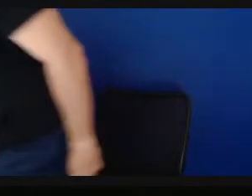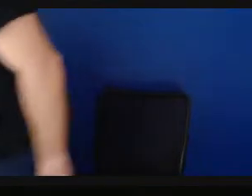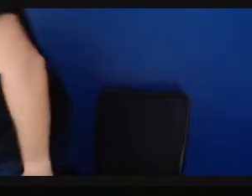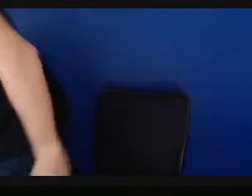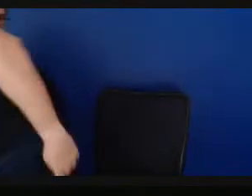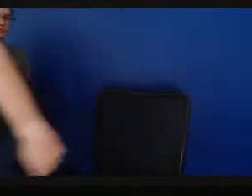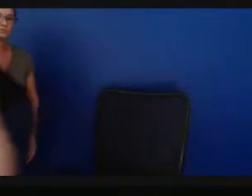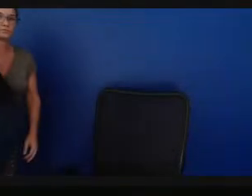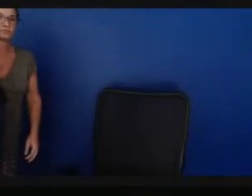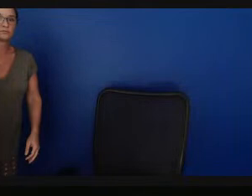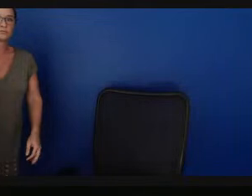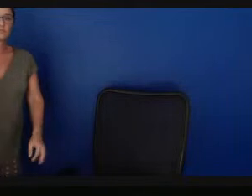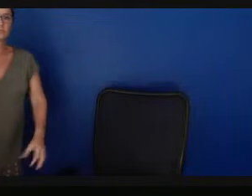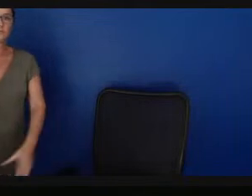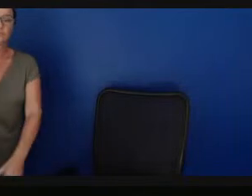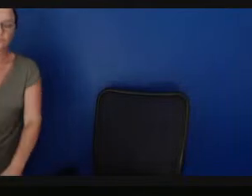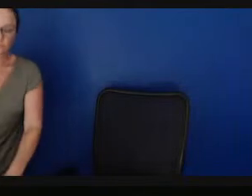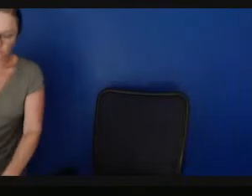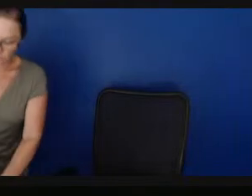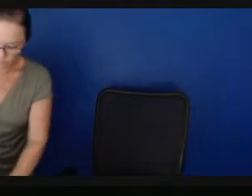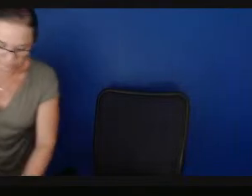year long plots.